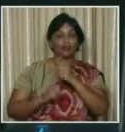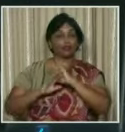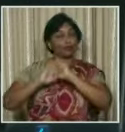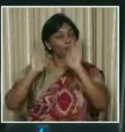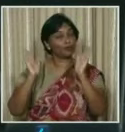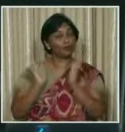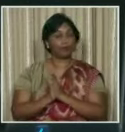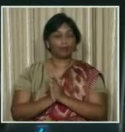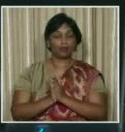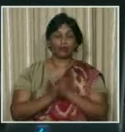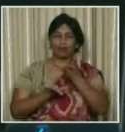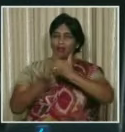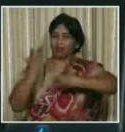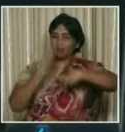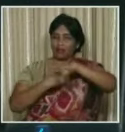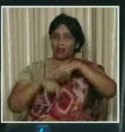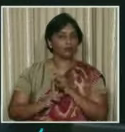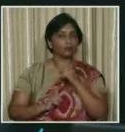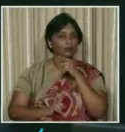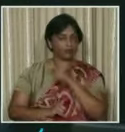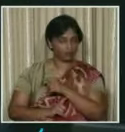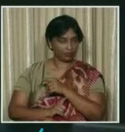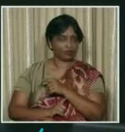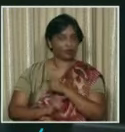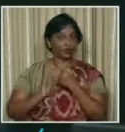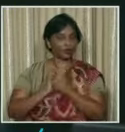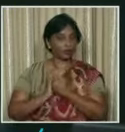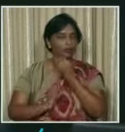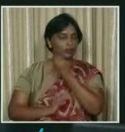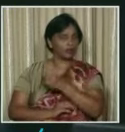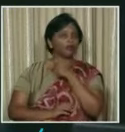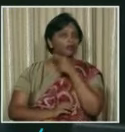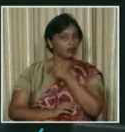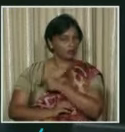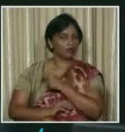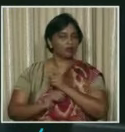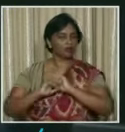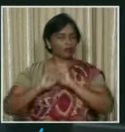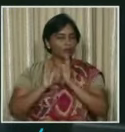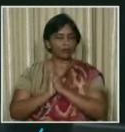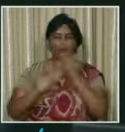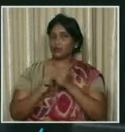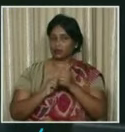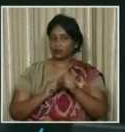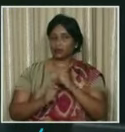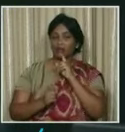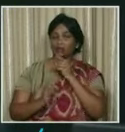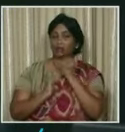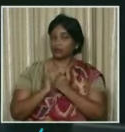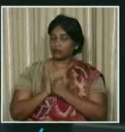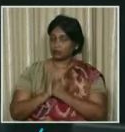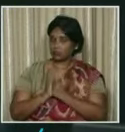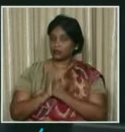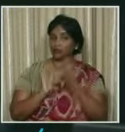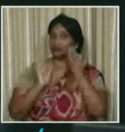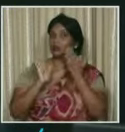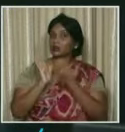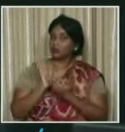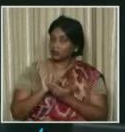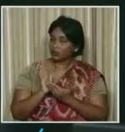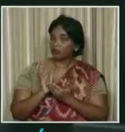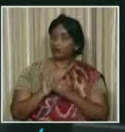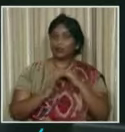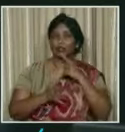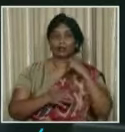yeah. are you? Why you don't need to scream like an idiot? It is easy for somebody to write theories and make lectures. What matters is when it's required